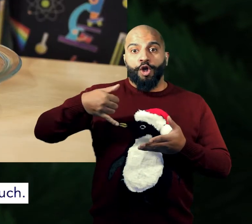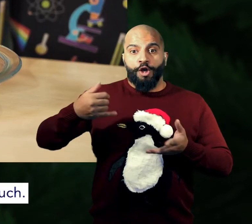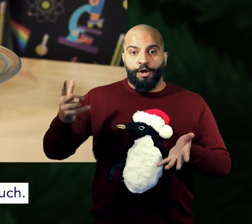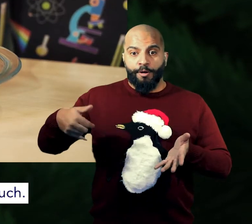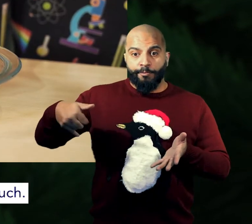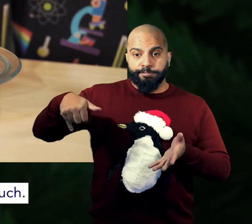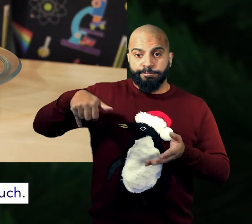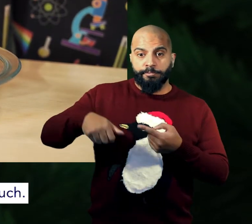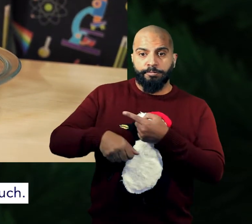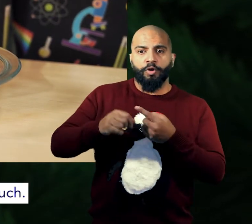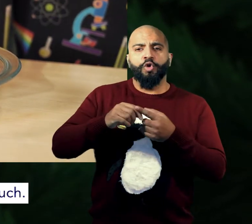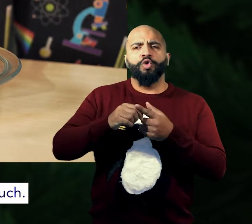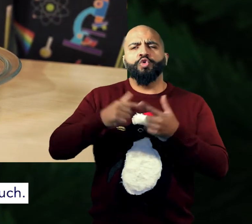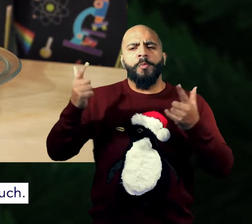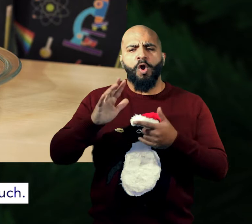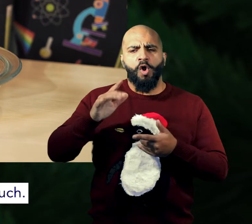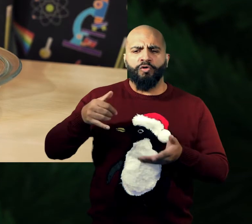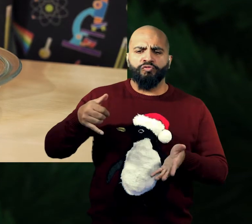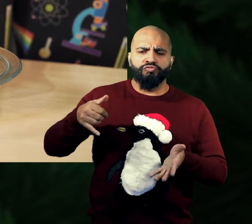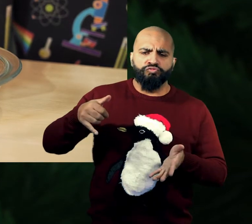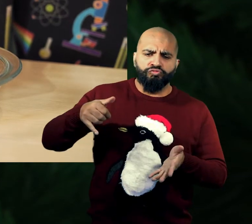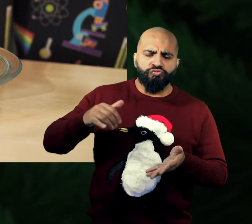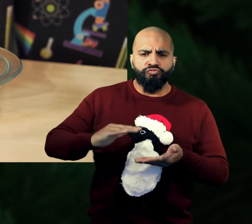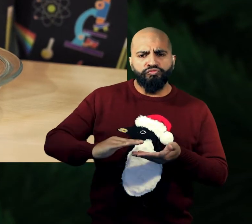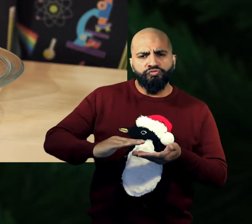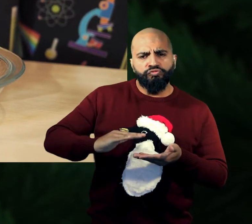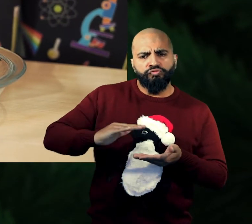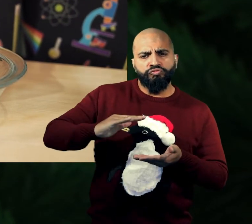don't accidentally add too much.